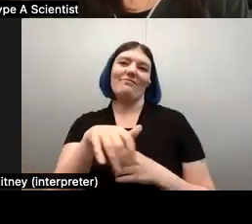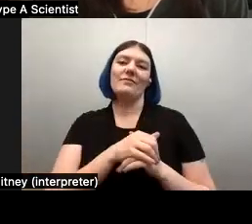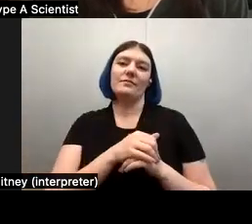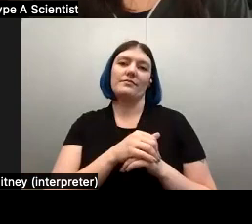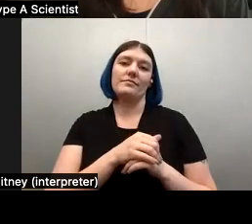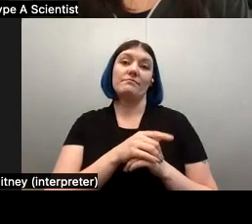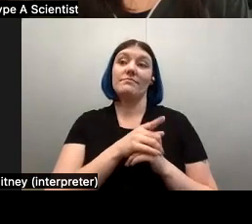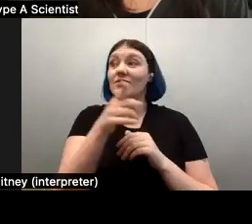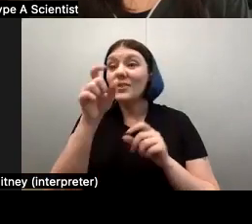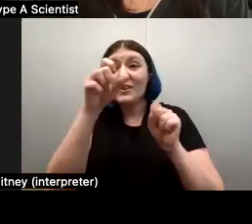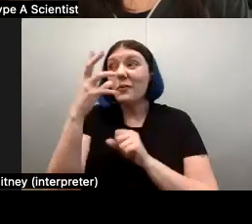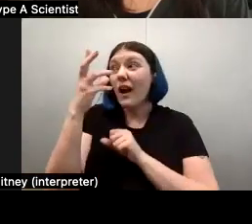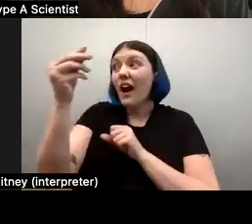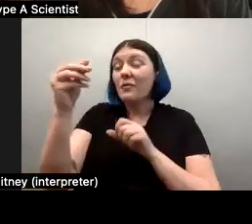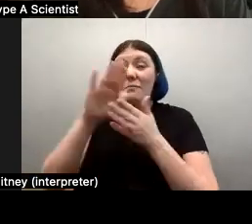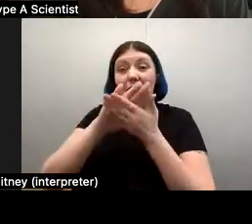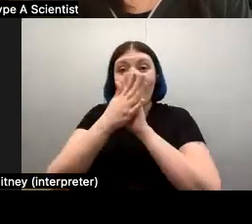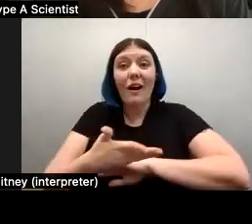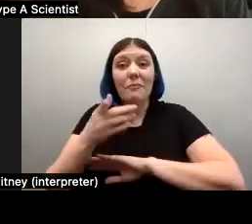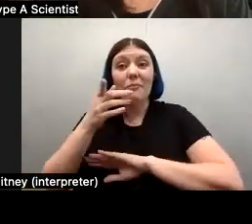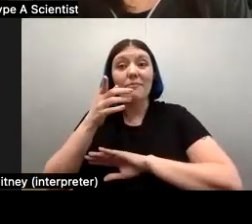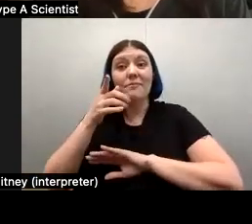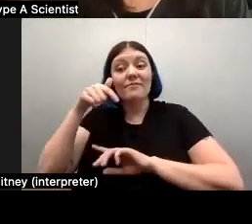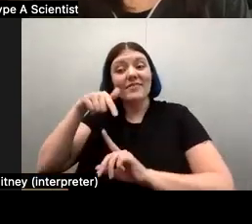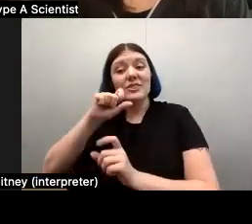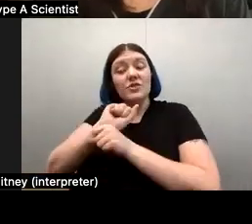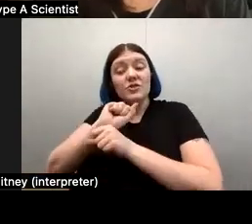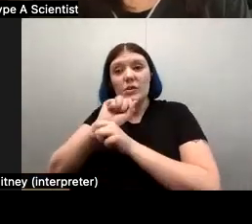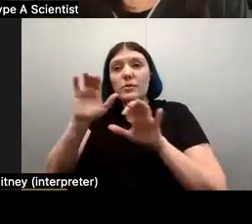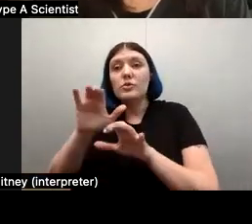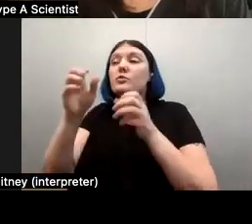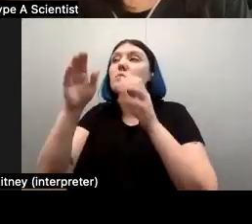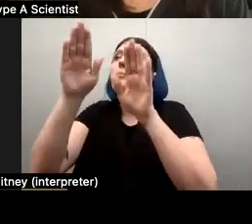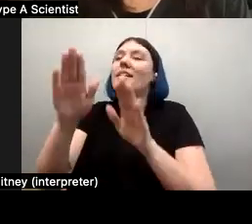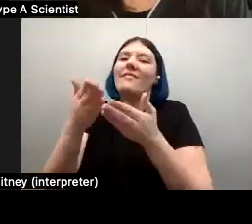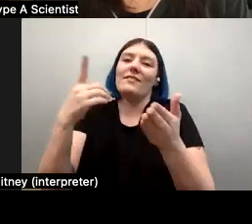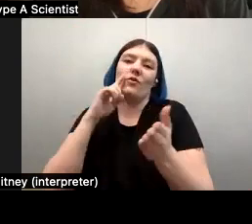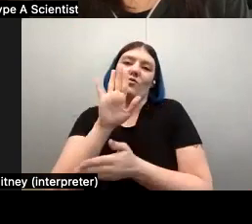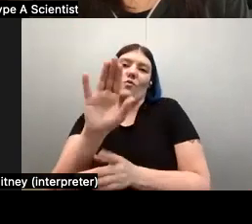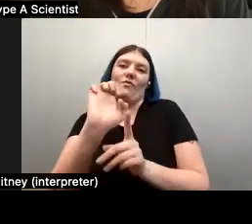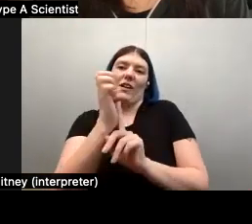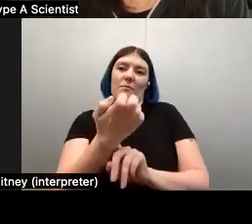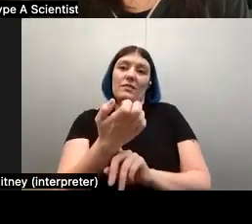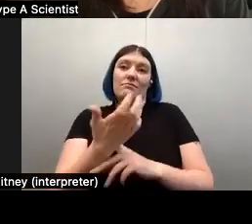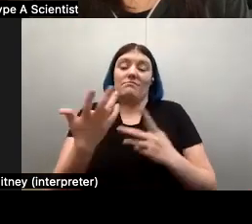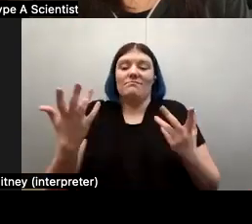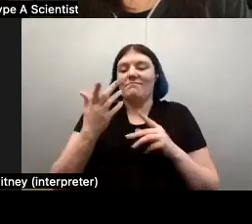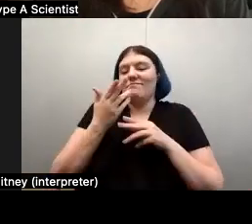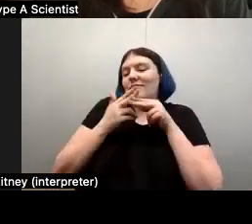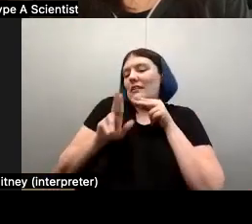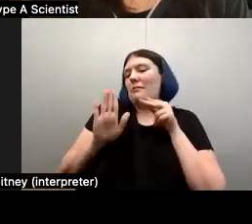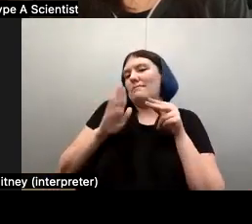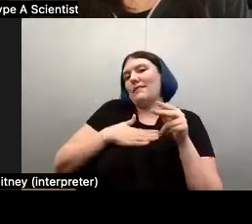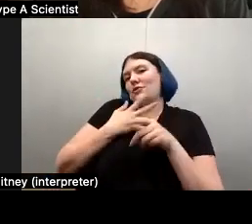a restoration ecologist and contribute and do great things to whatever environment you're in. So that's just a little bit about what I do.